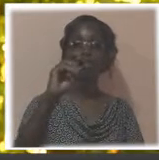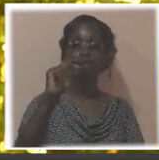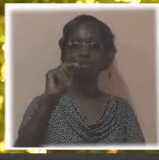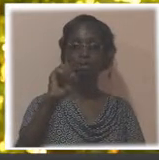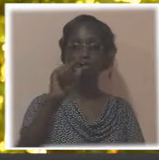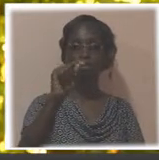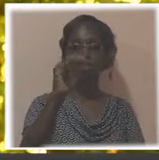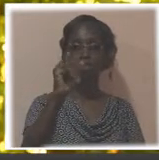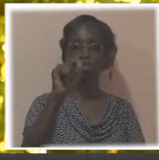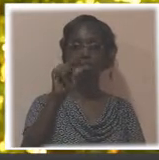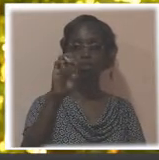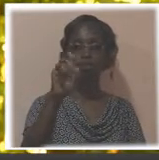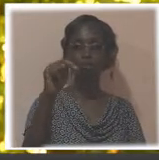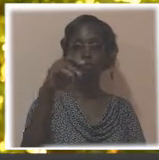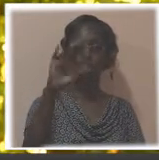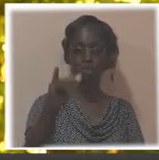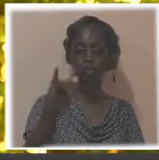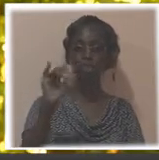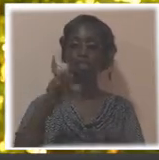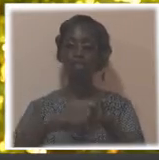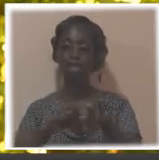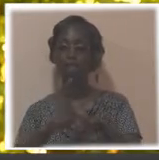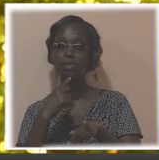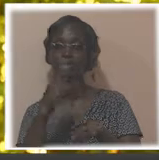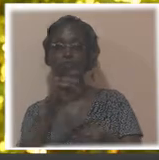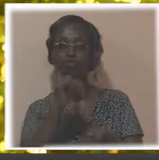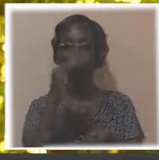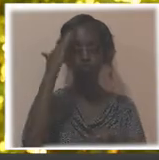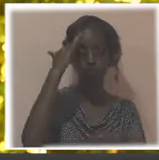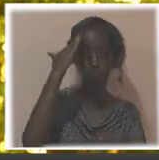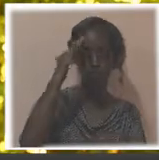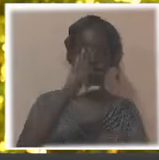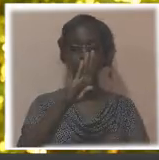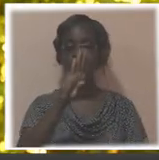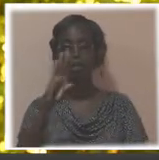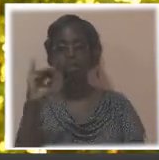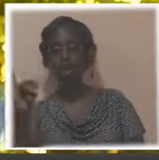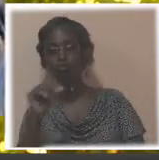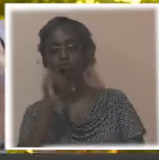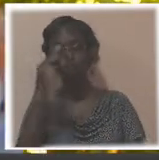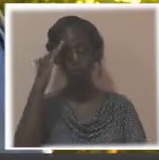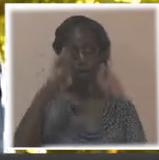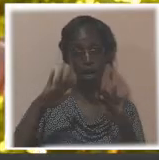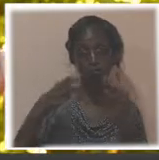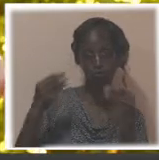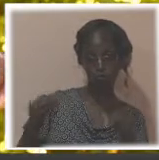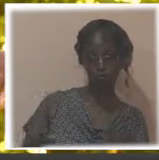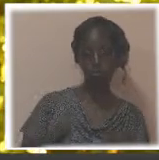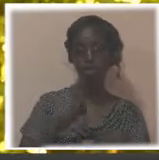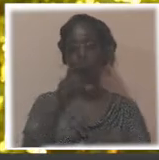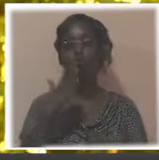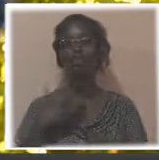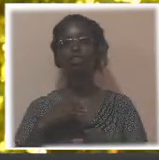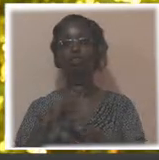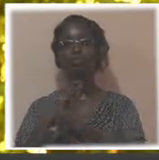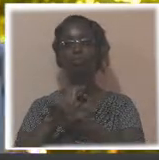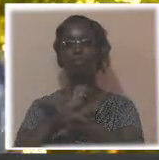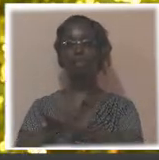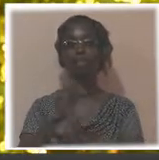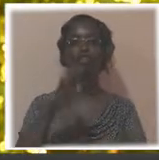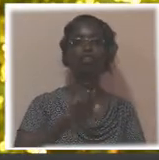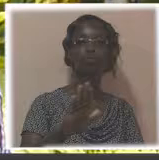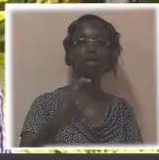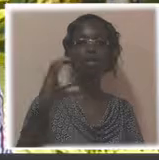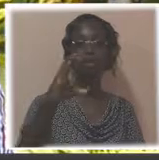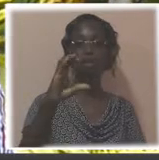constituency. So when you say you do not know about BBI and you don't know one QA is, you want to maintain your